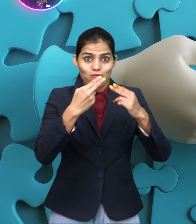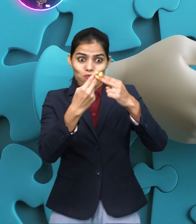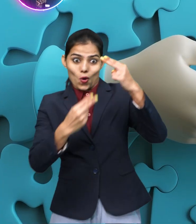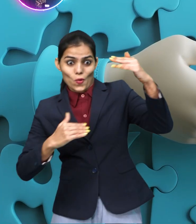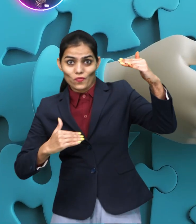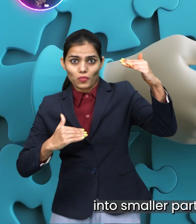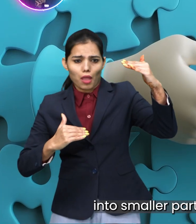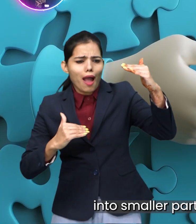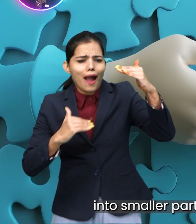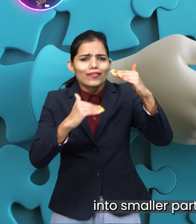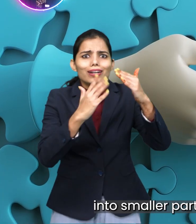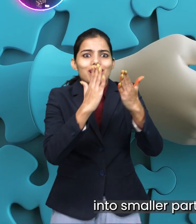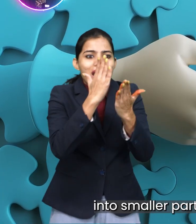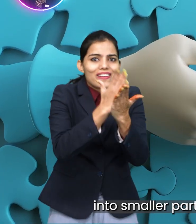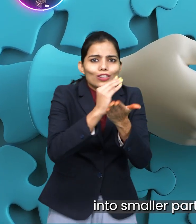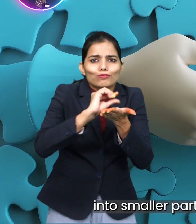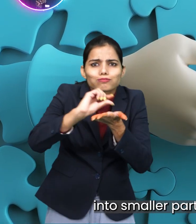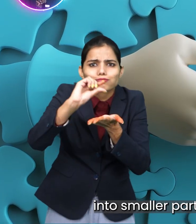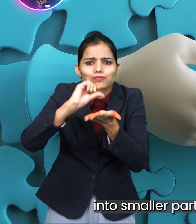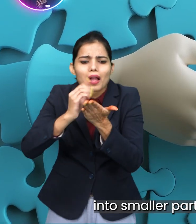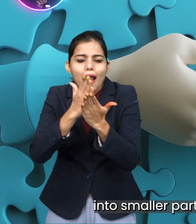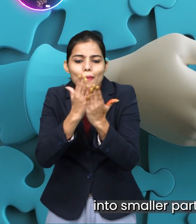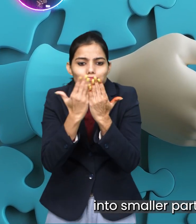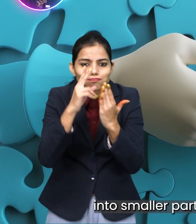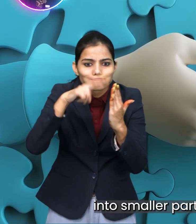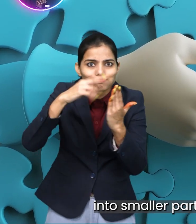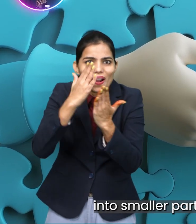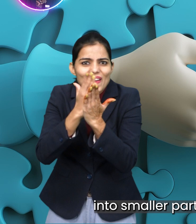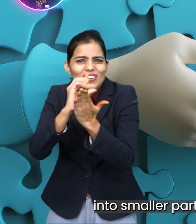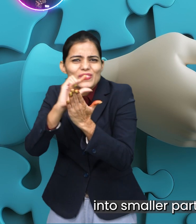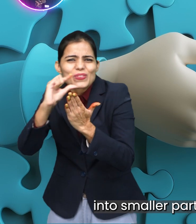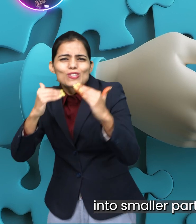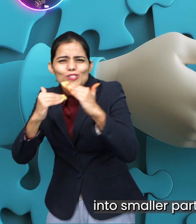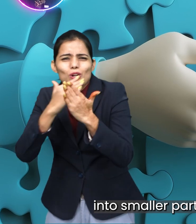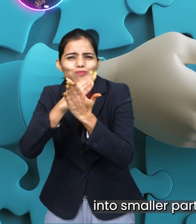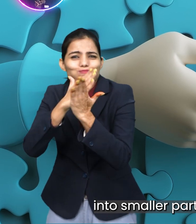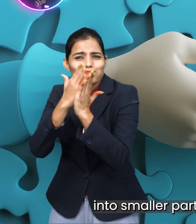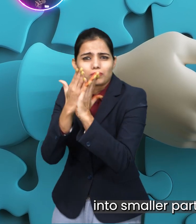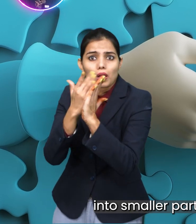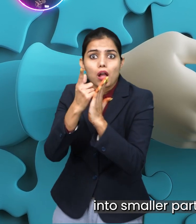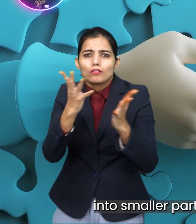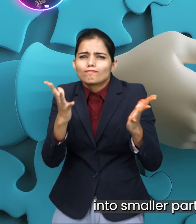Break information into smaller parts and promote peer collaboration.